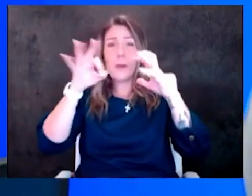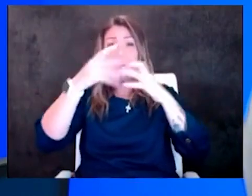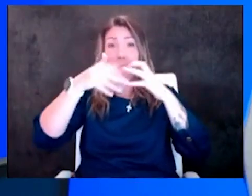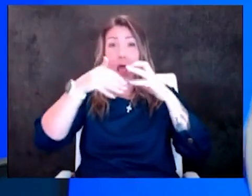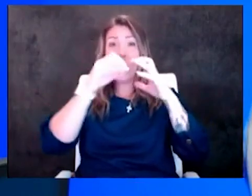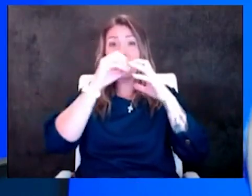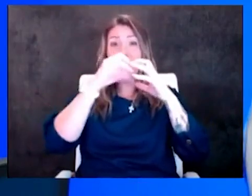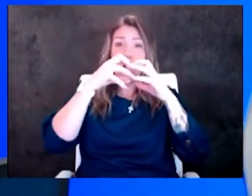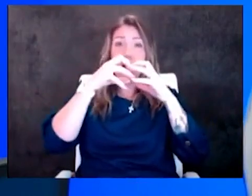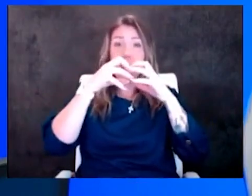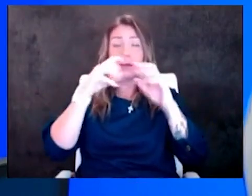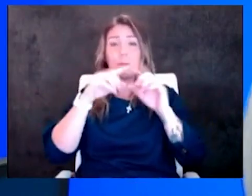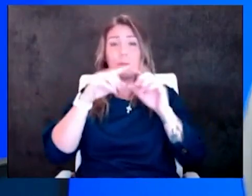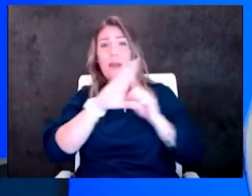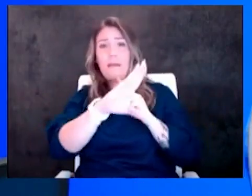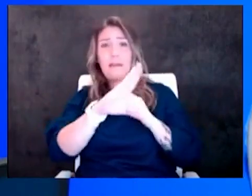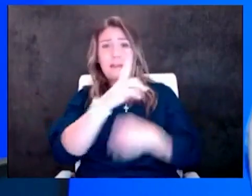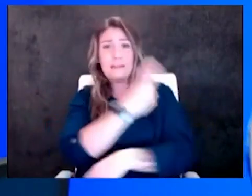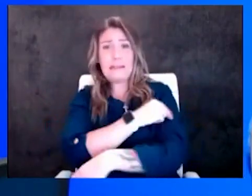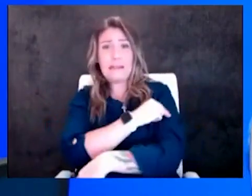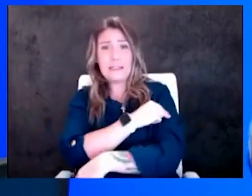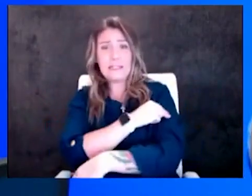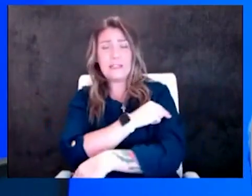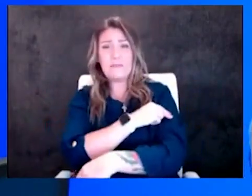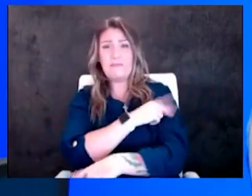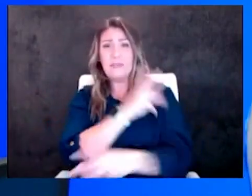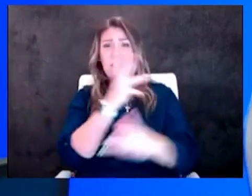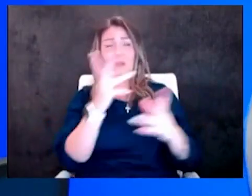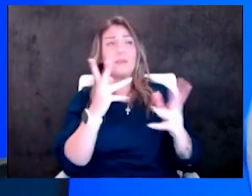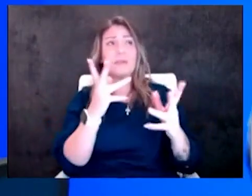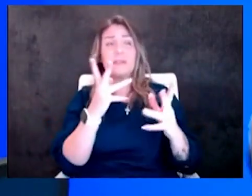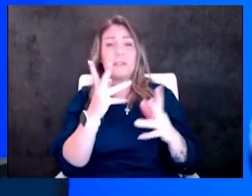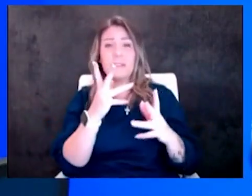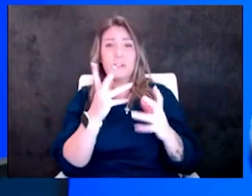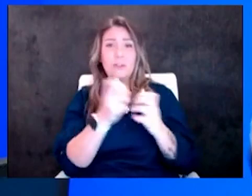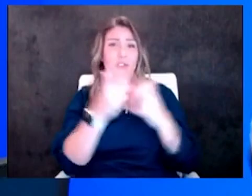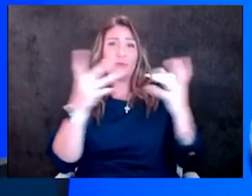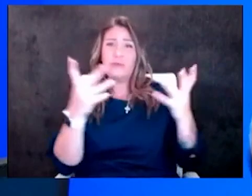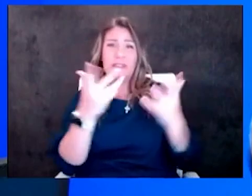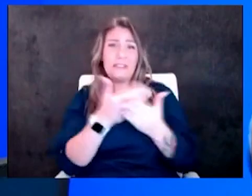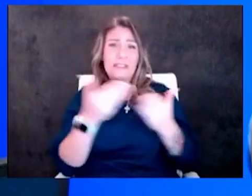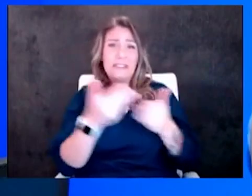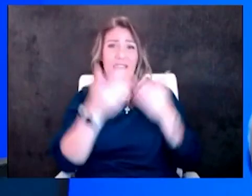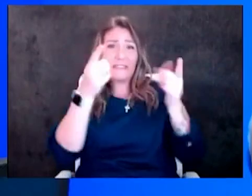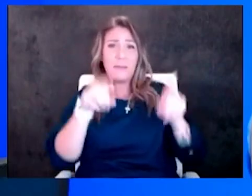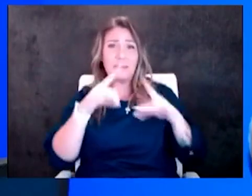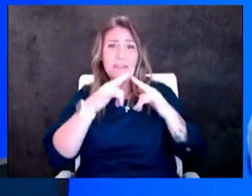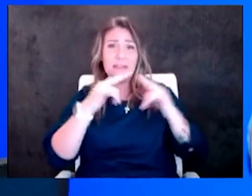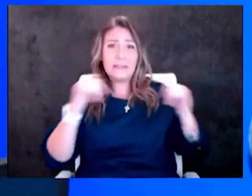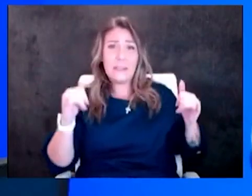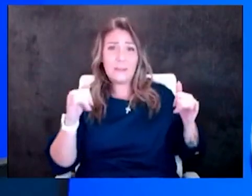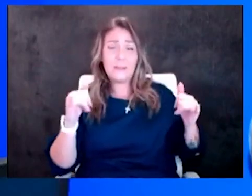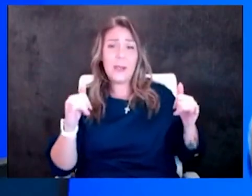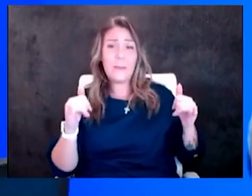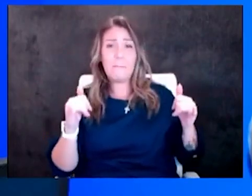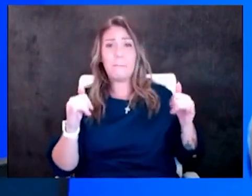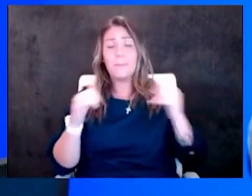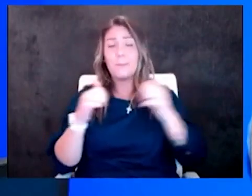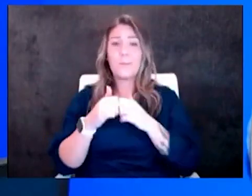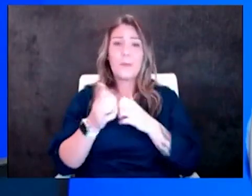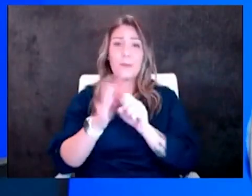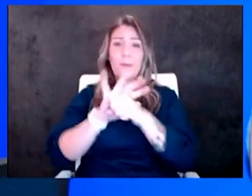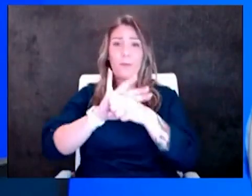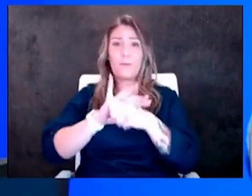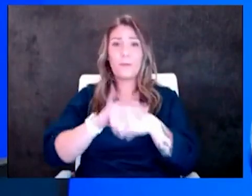hospital course was unrecoverable. Just too many things happened simultaneously with COVID, and